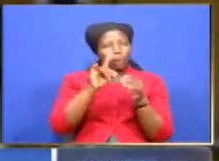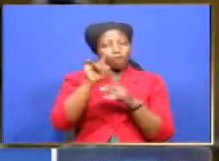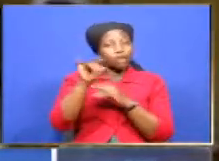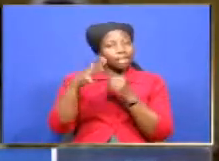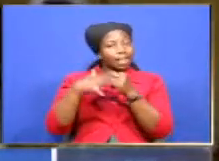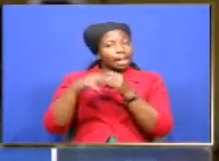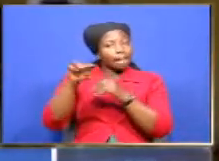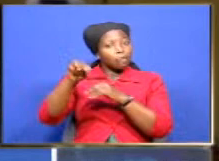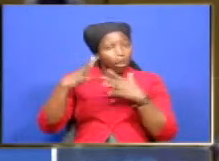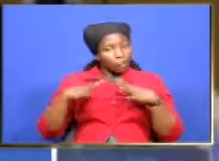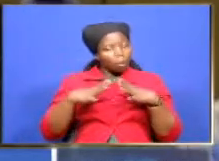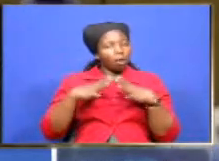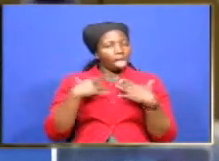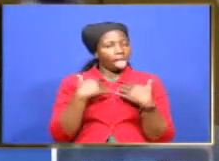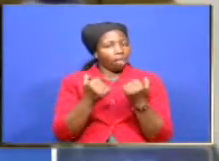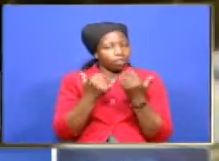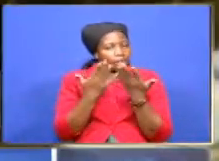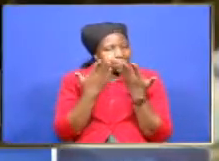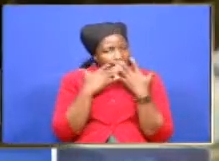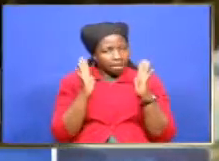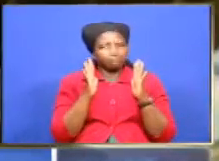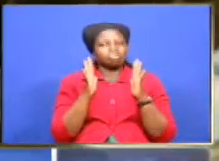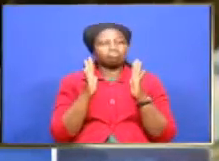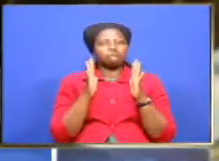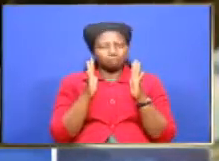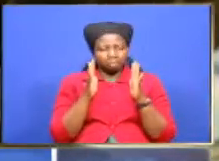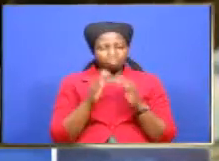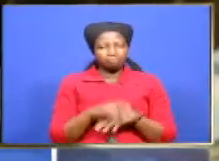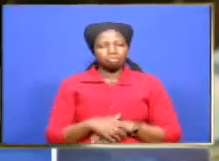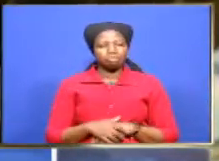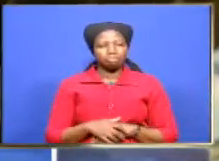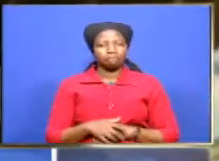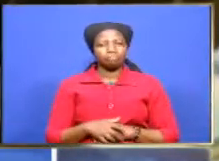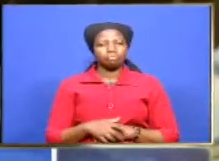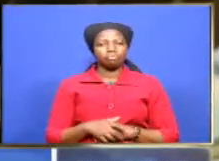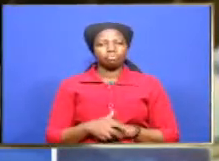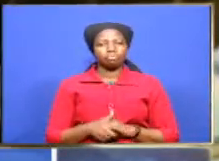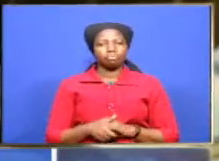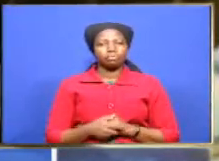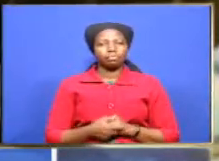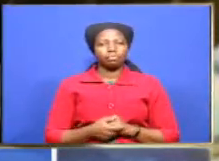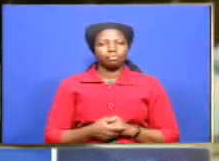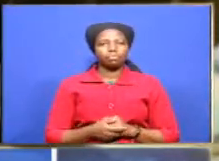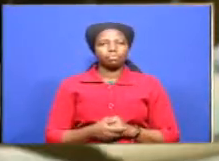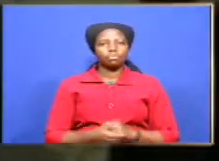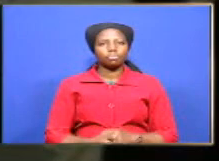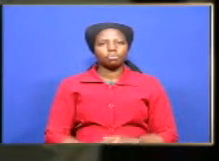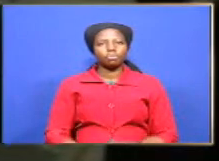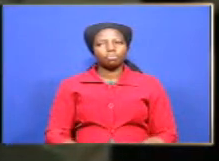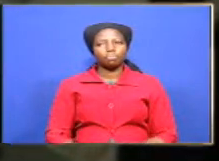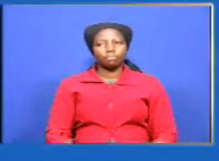million people have recovered. For Channel One News, I am Emily K. Bade.